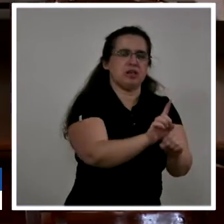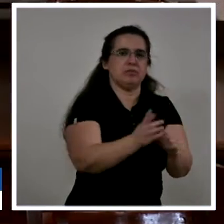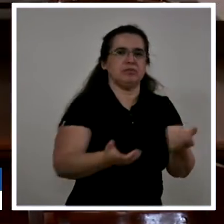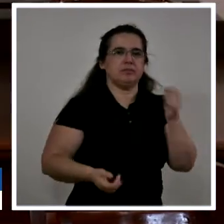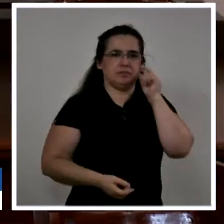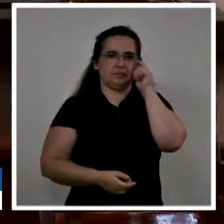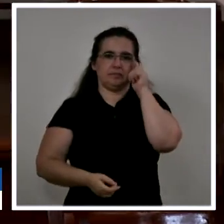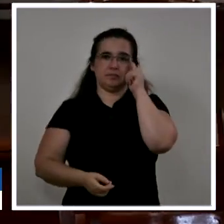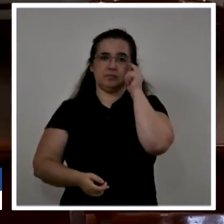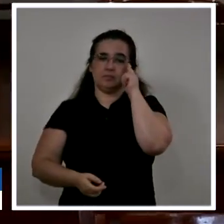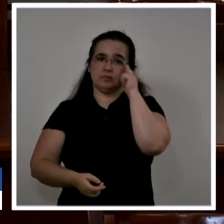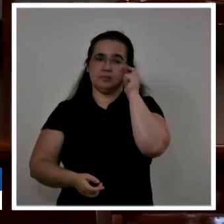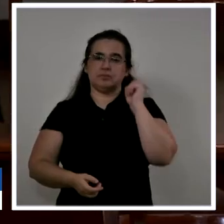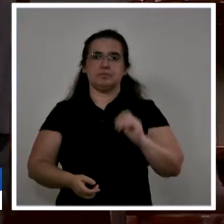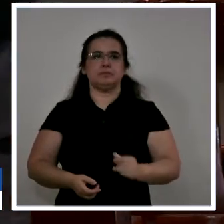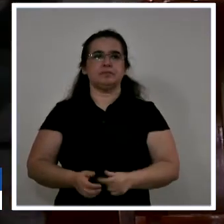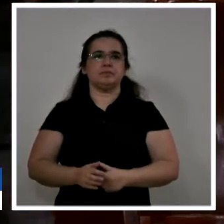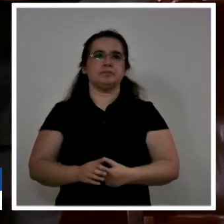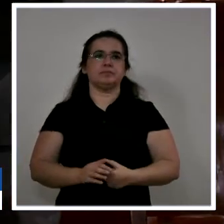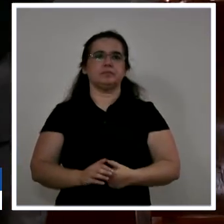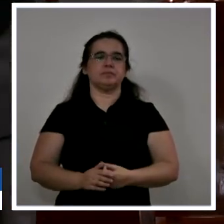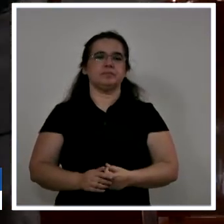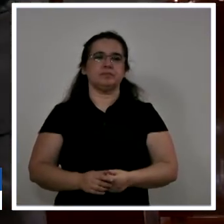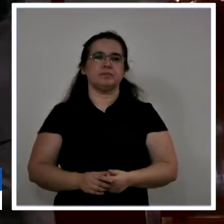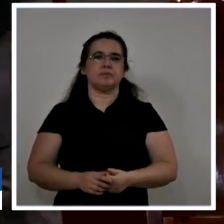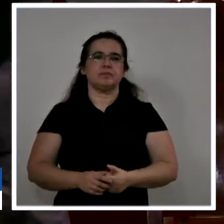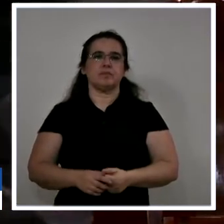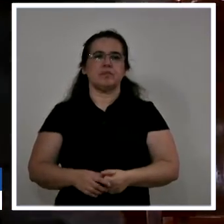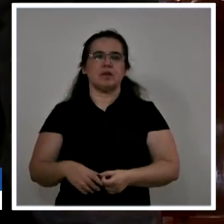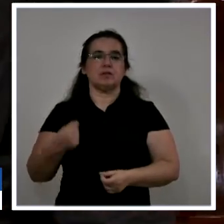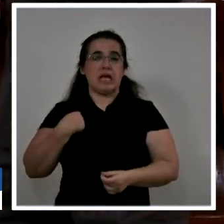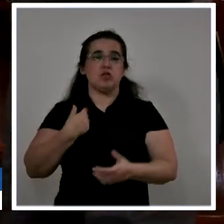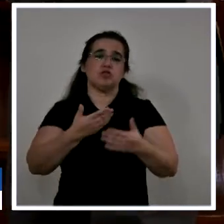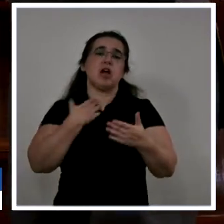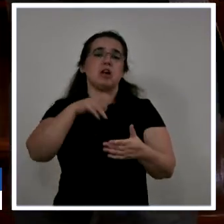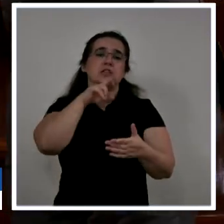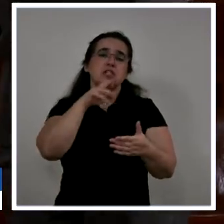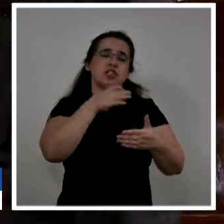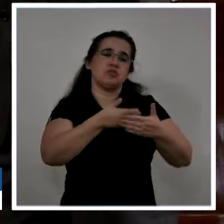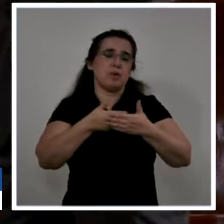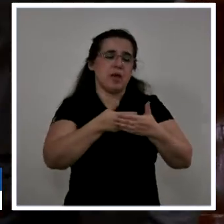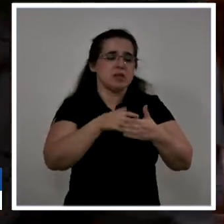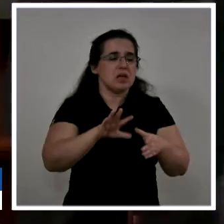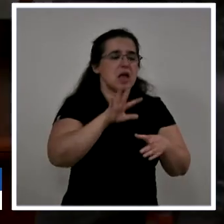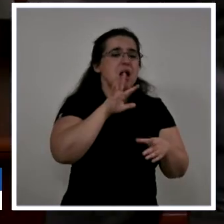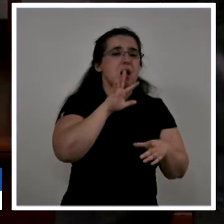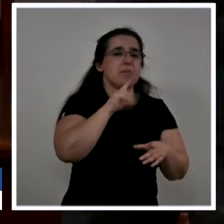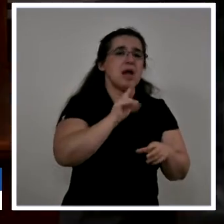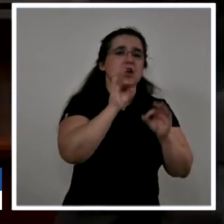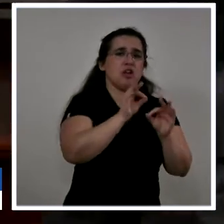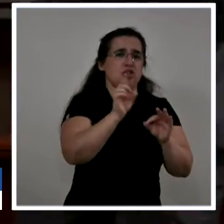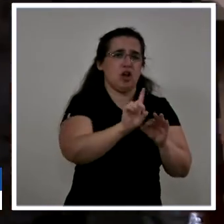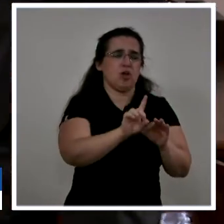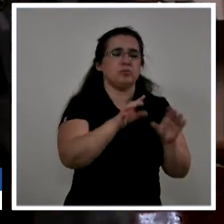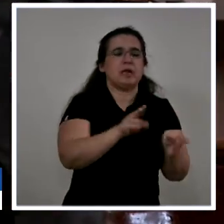And I took the babies from the mother that didn't lick a lot. E eu tomo os bebés ratinhos da mãe que não cuidava deles e and